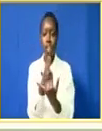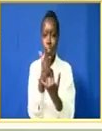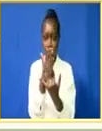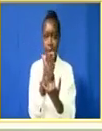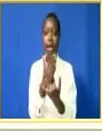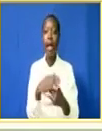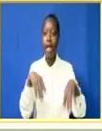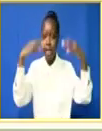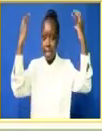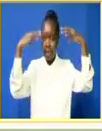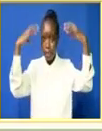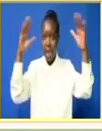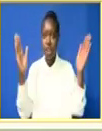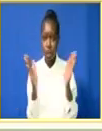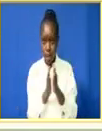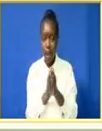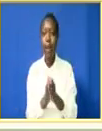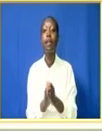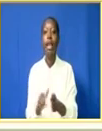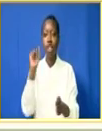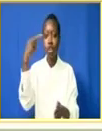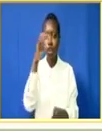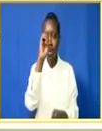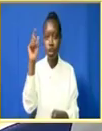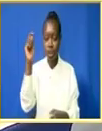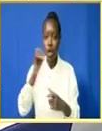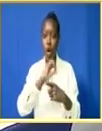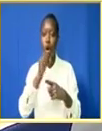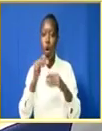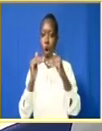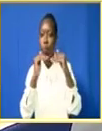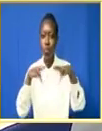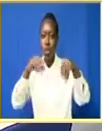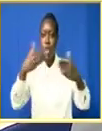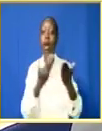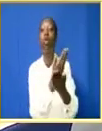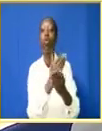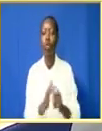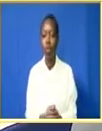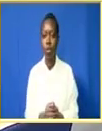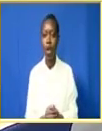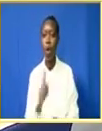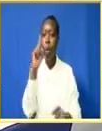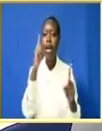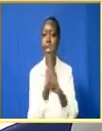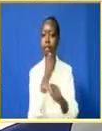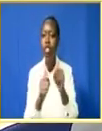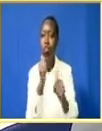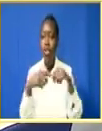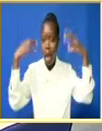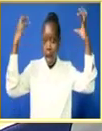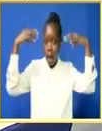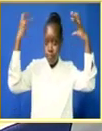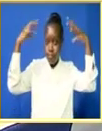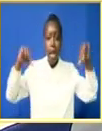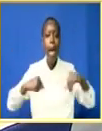ShEET erosion. When you talk about these two, mm-hmm. one difference is mm-hmm. splash mm-hmm. occurs due to something